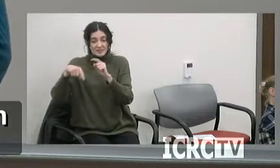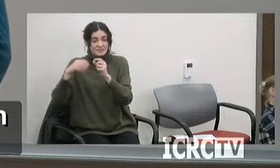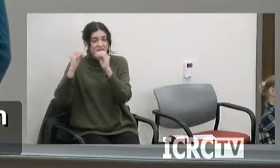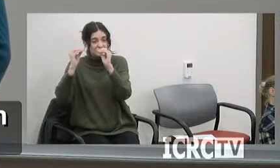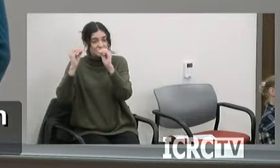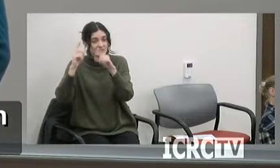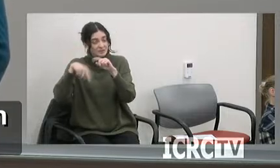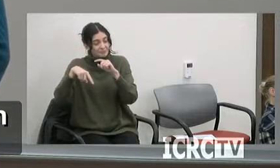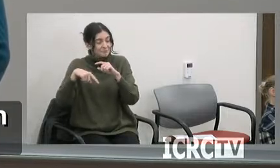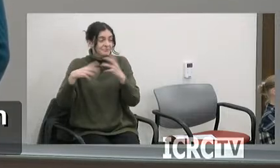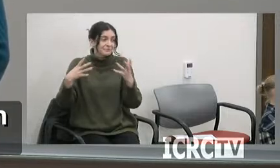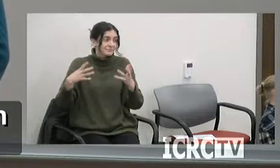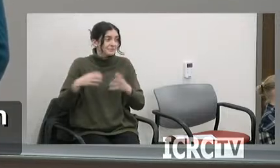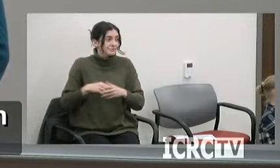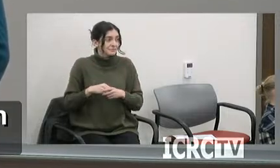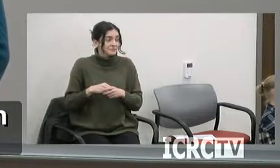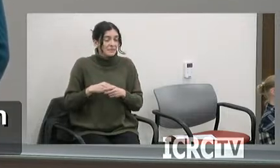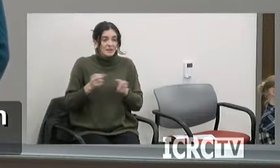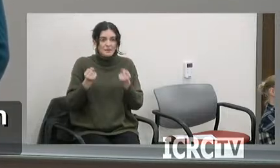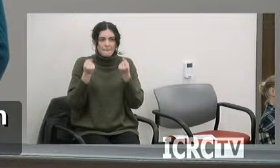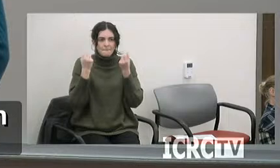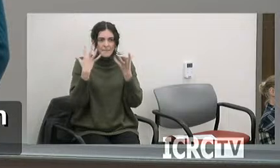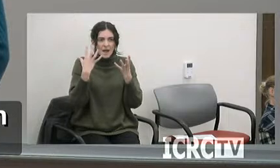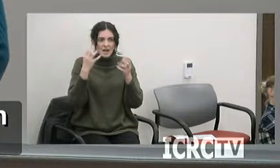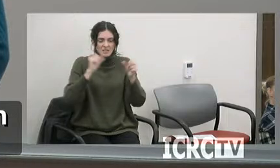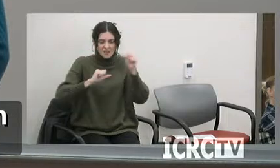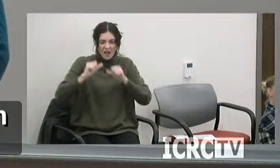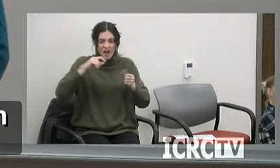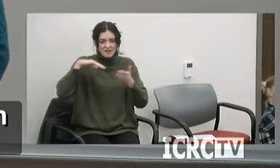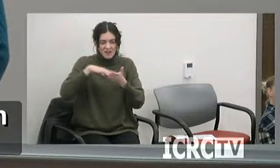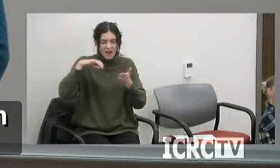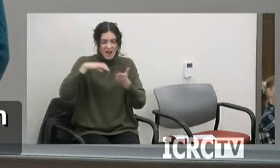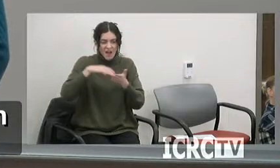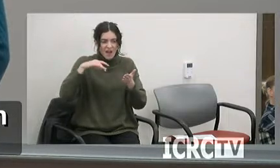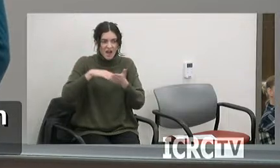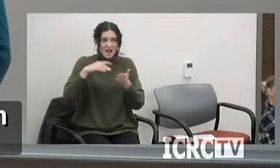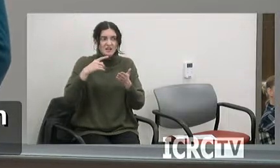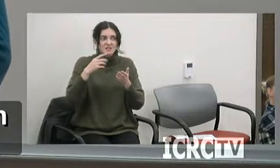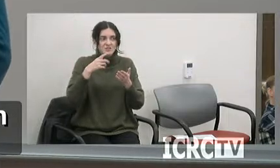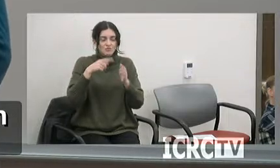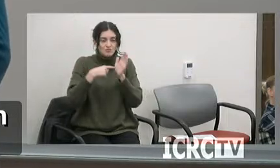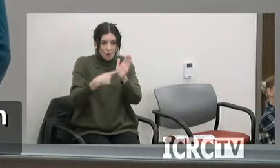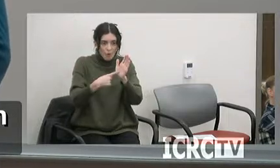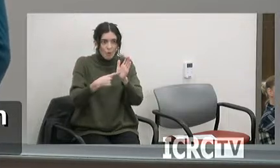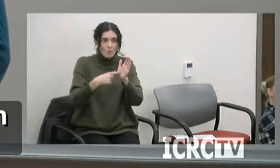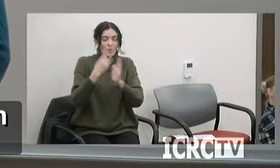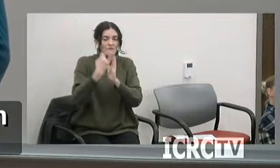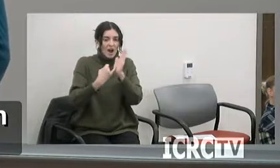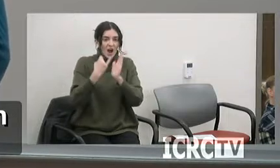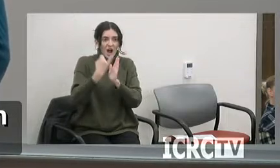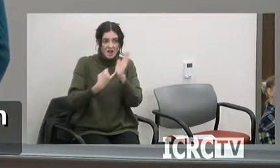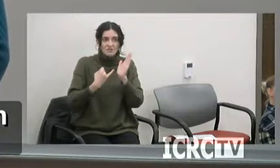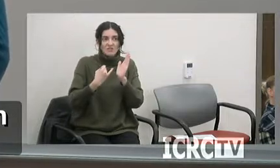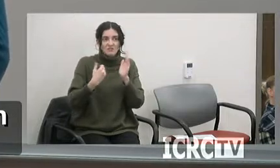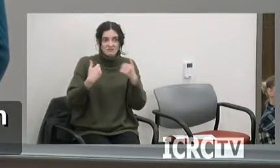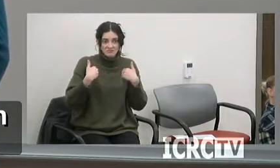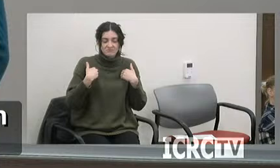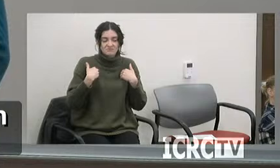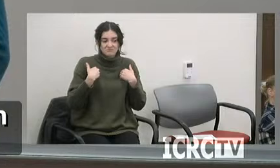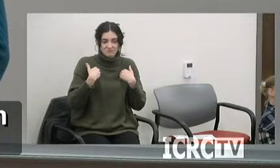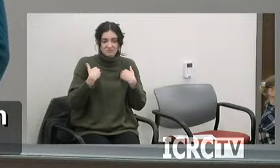many statistics and scientific studies that have been done to support the need for fine arts. Our youngest son and current student,